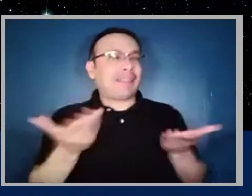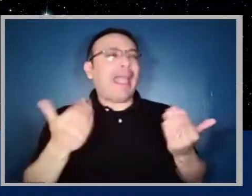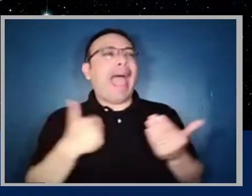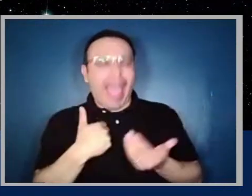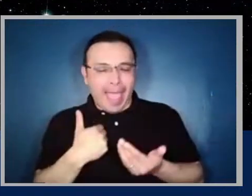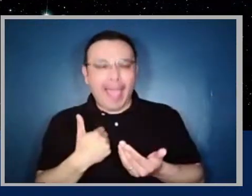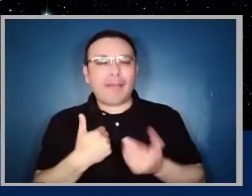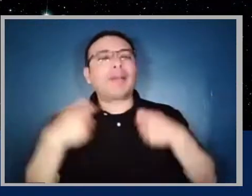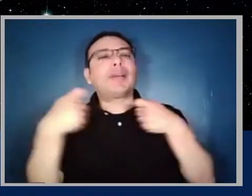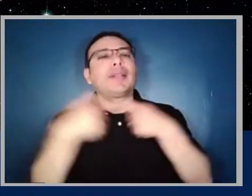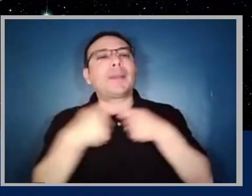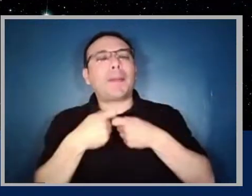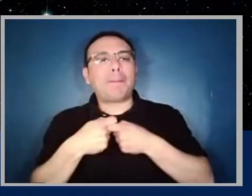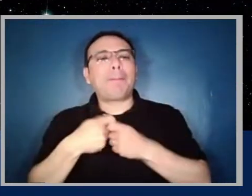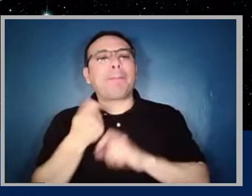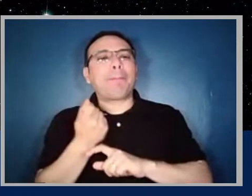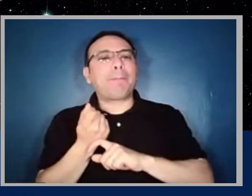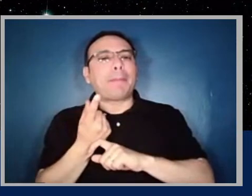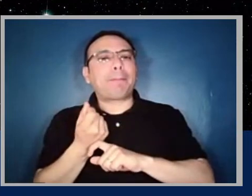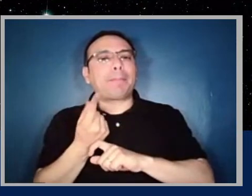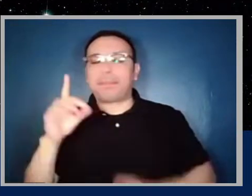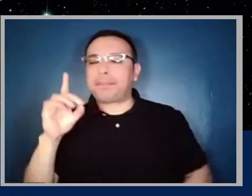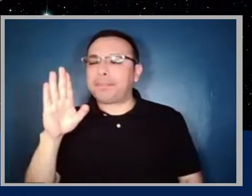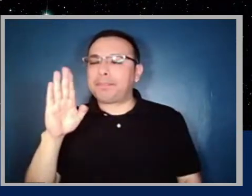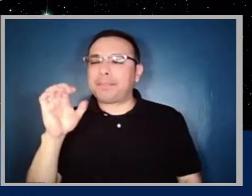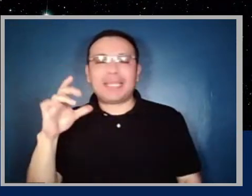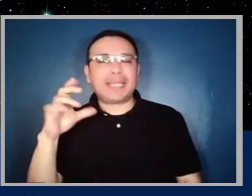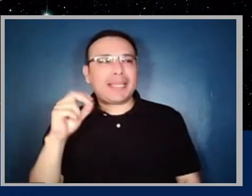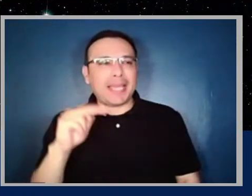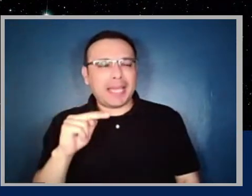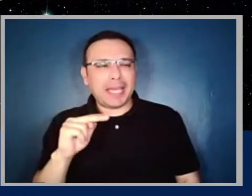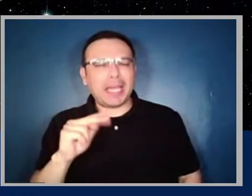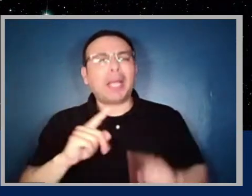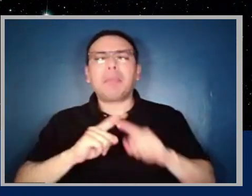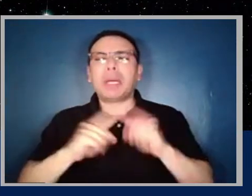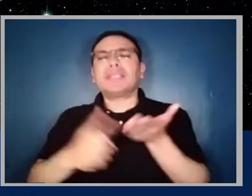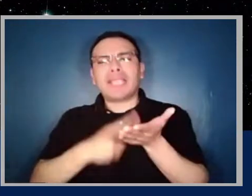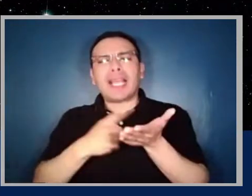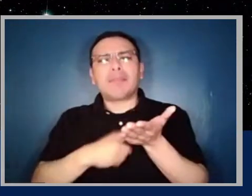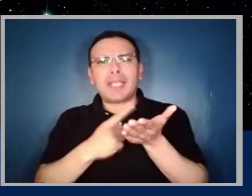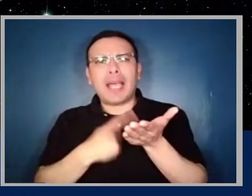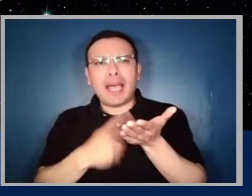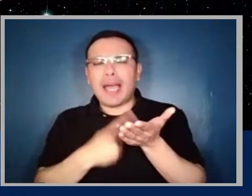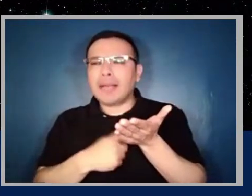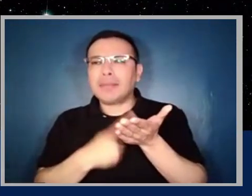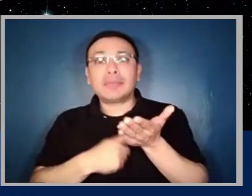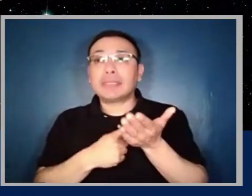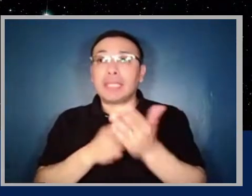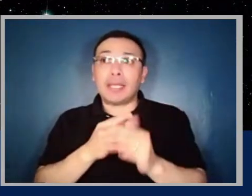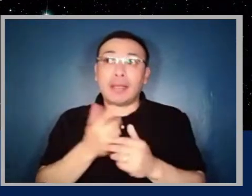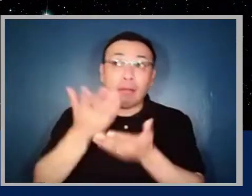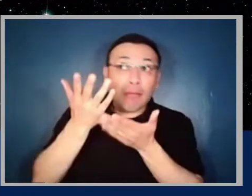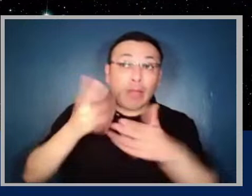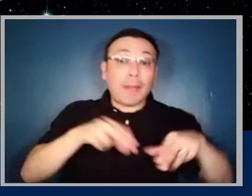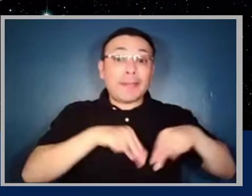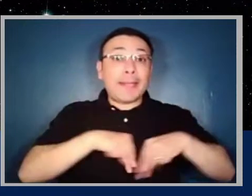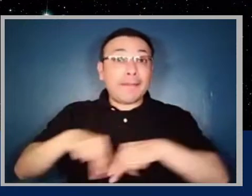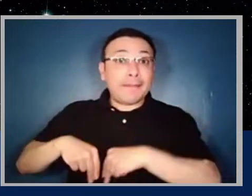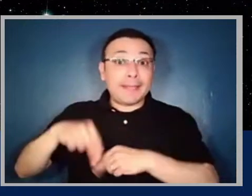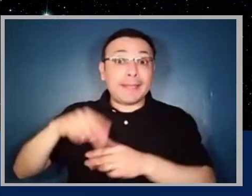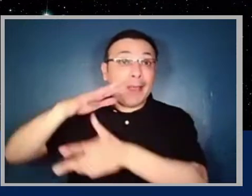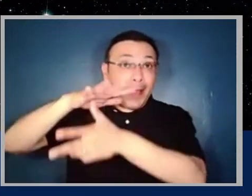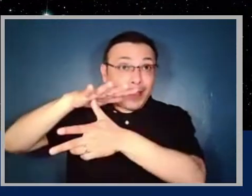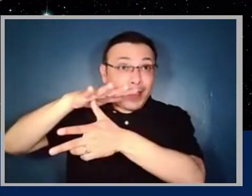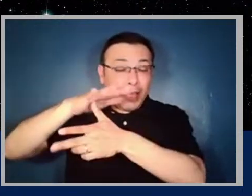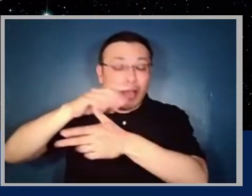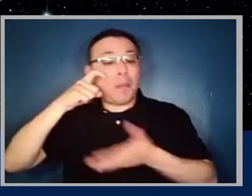we do rely sometimes on the helicopters, the Navy helicopters, to mark the spot also, so that our vessels, our